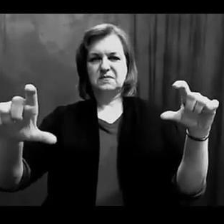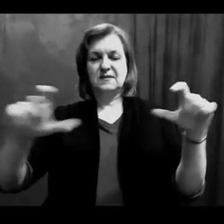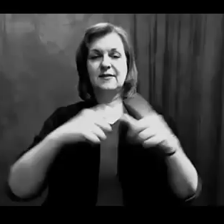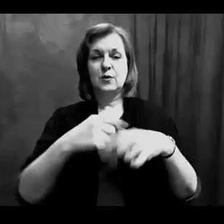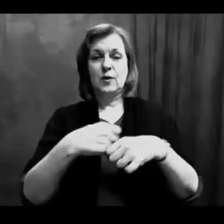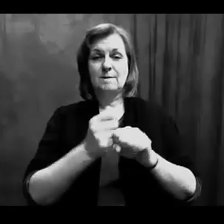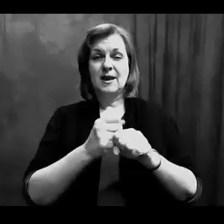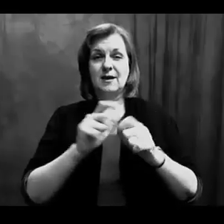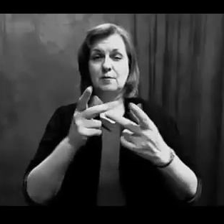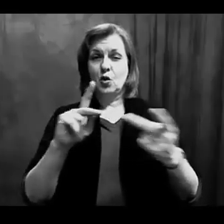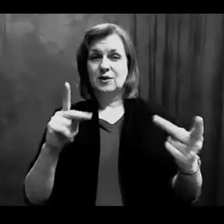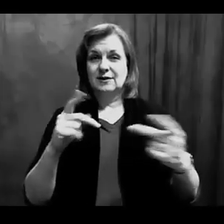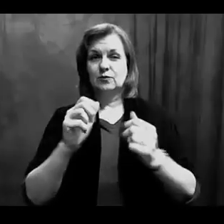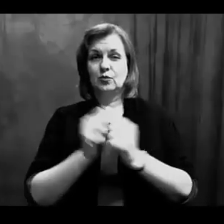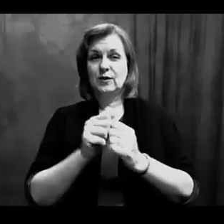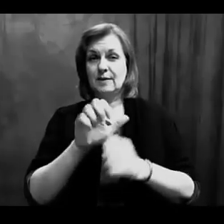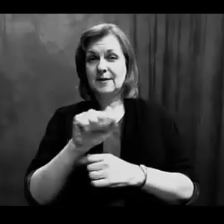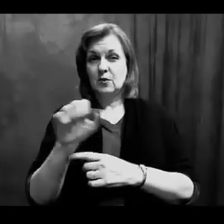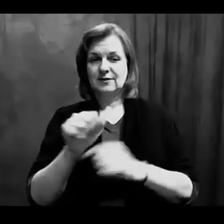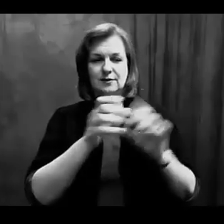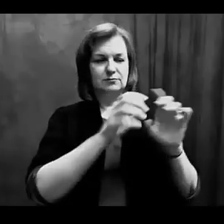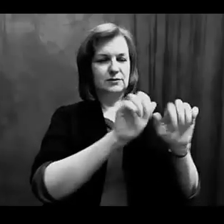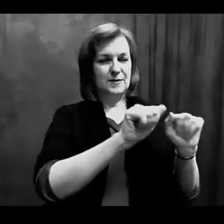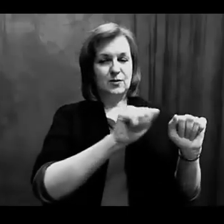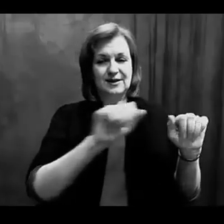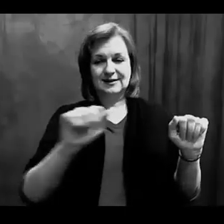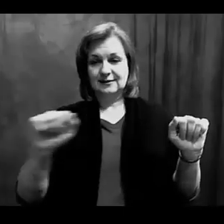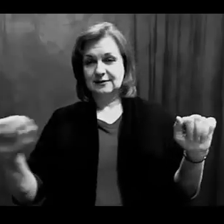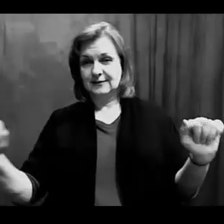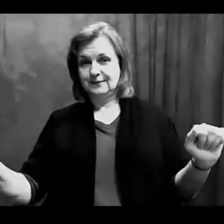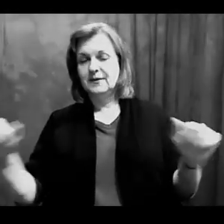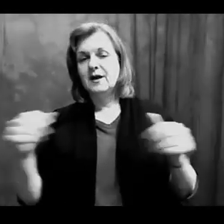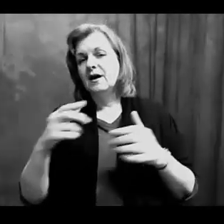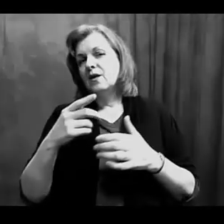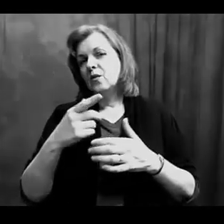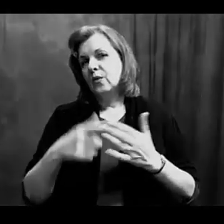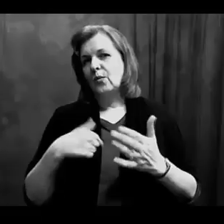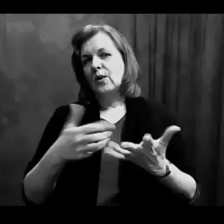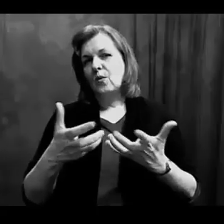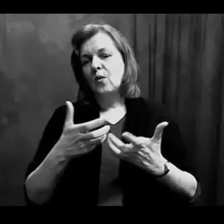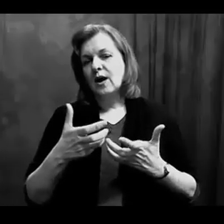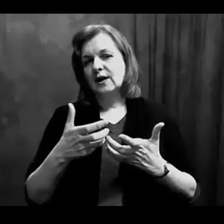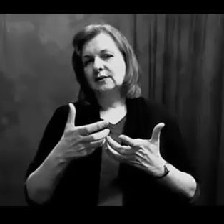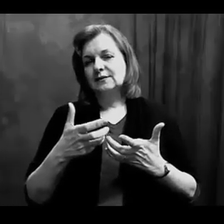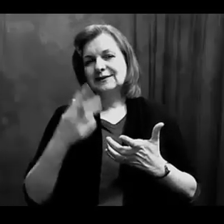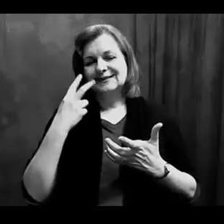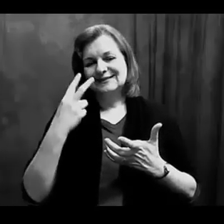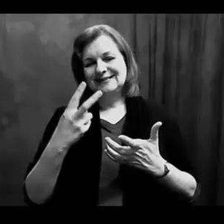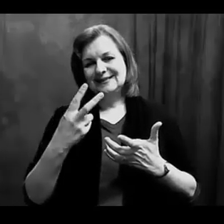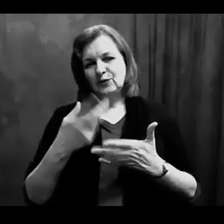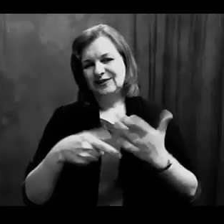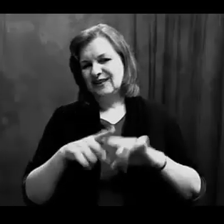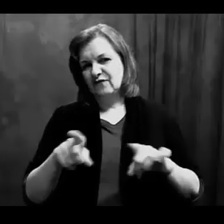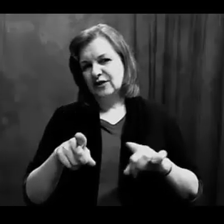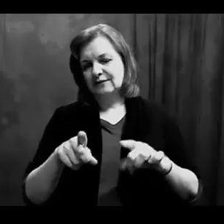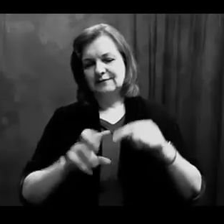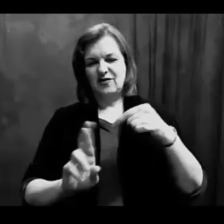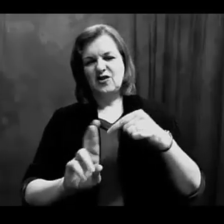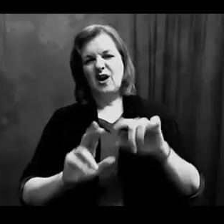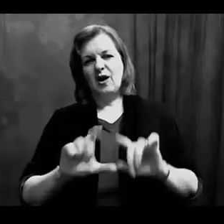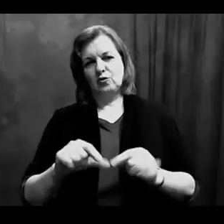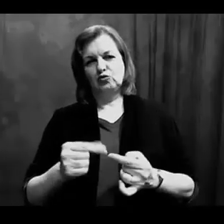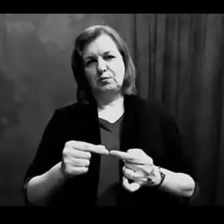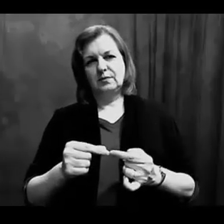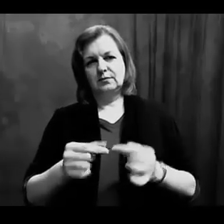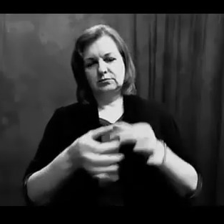going to stick these amino acids together to form large proteins, large polymer groups, fine. What we're really interested in